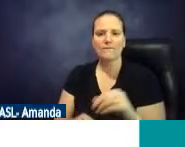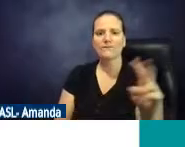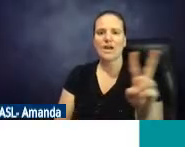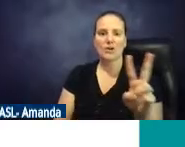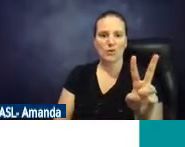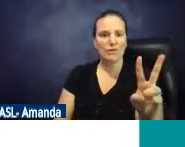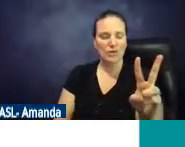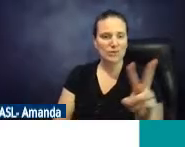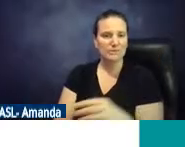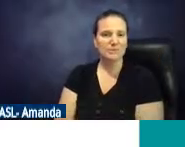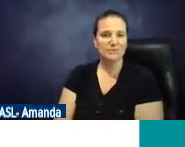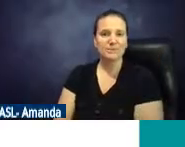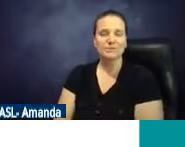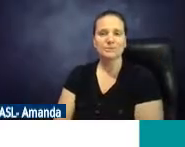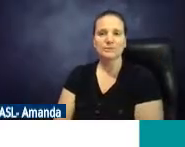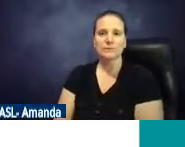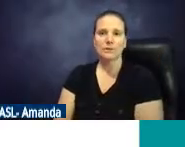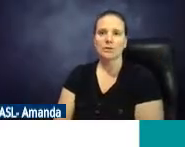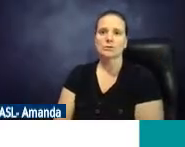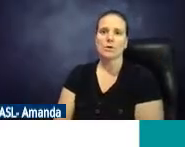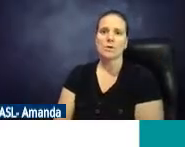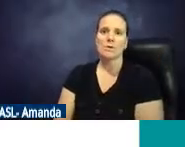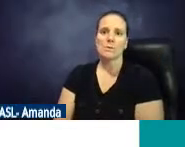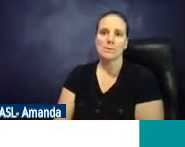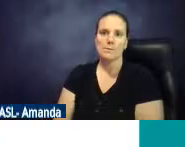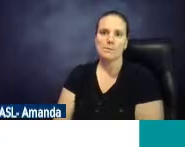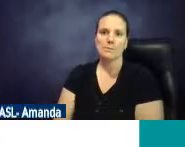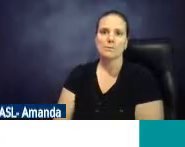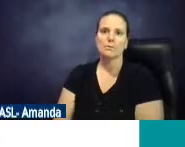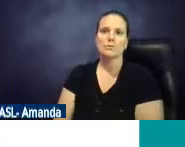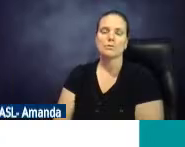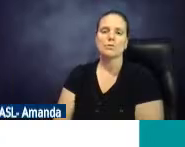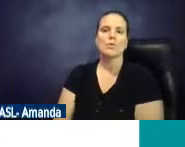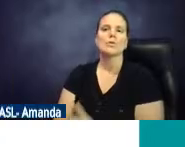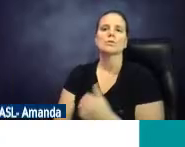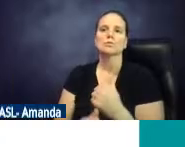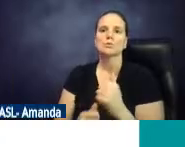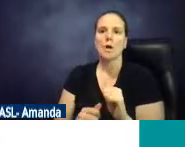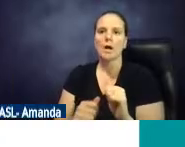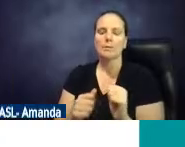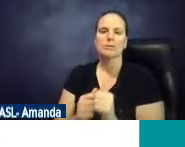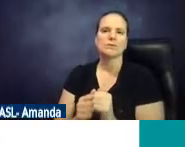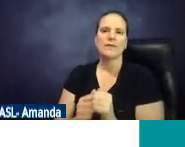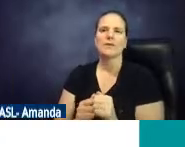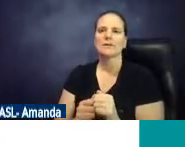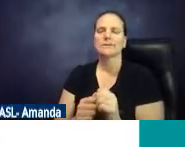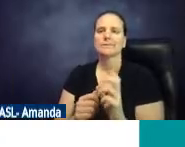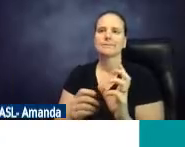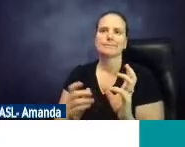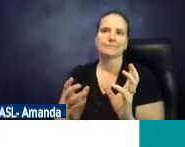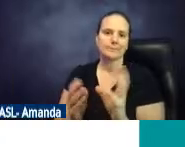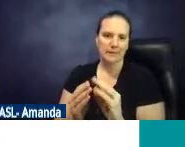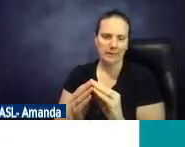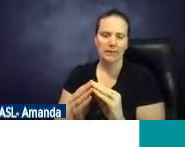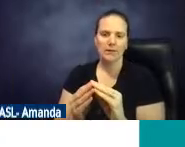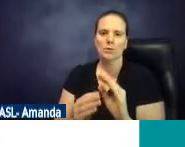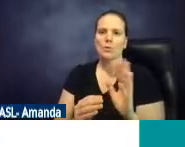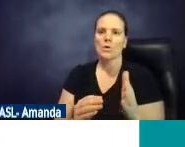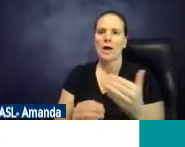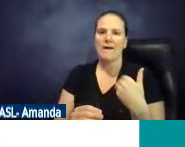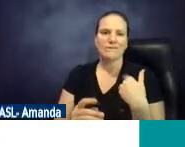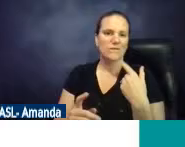Vancouver. And so we are trying to put together a meeting that will bring